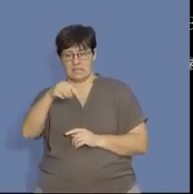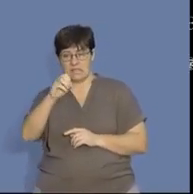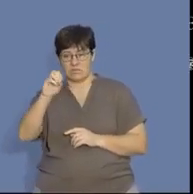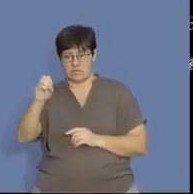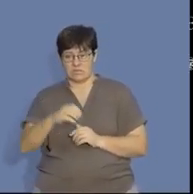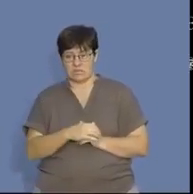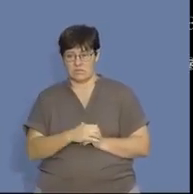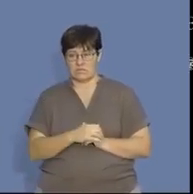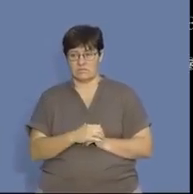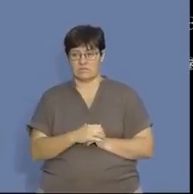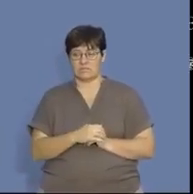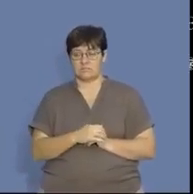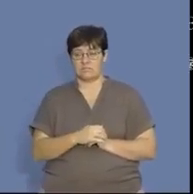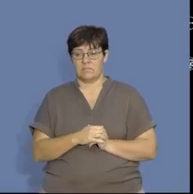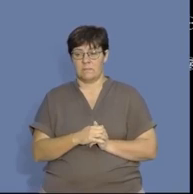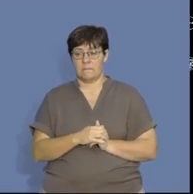446,000.